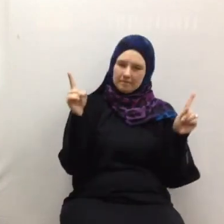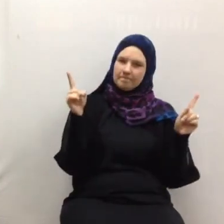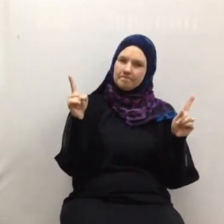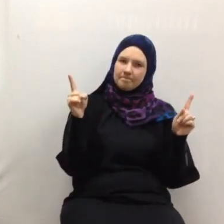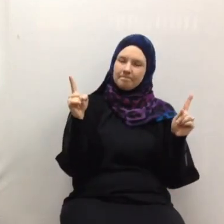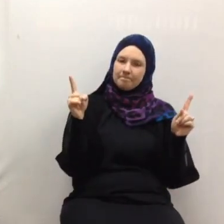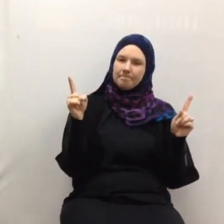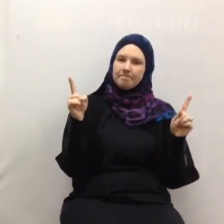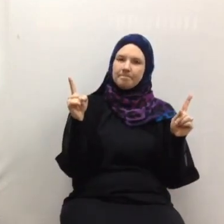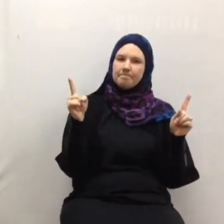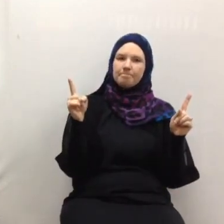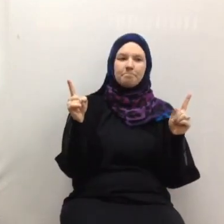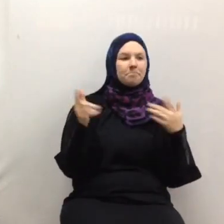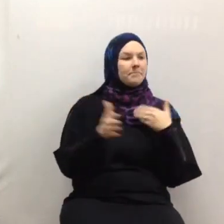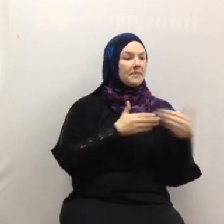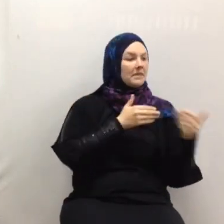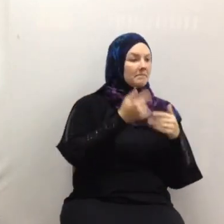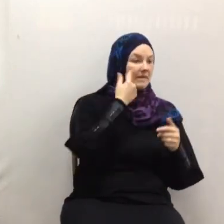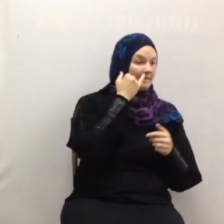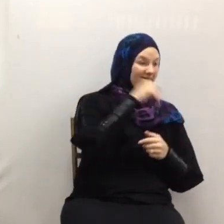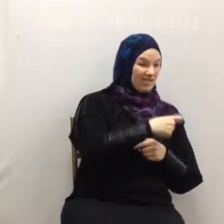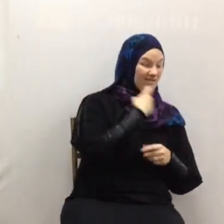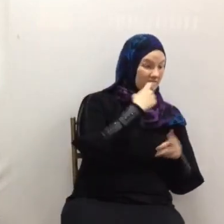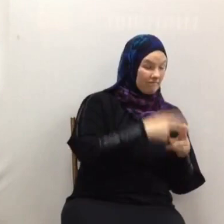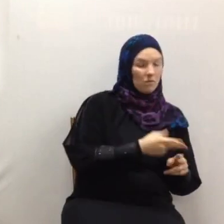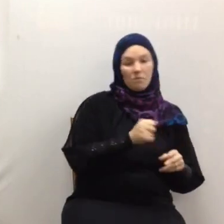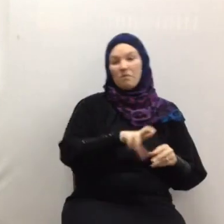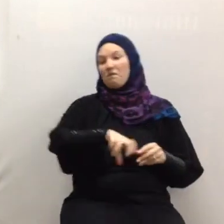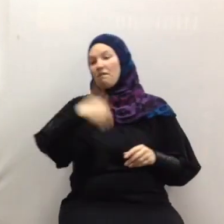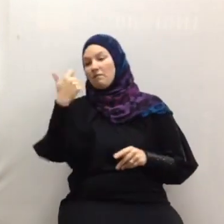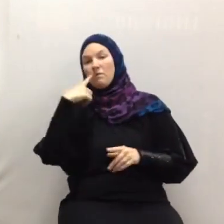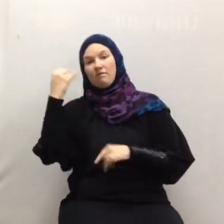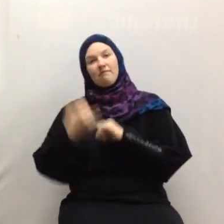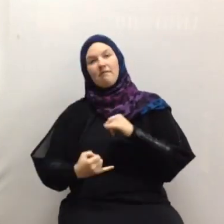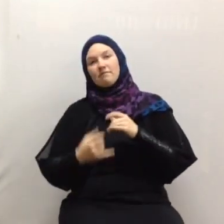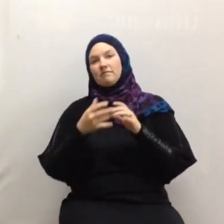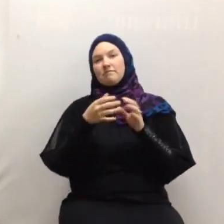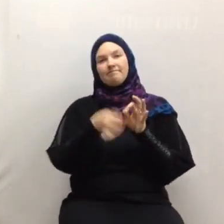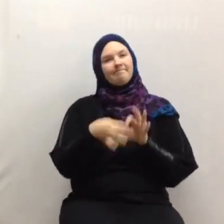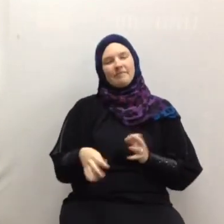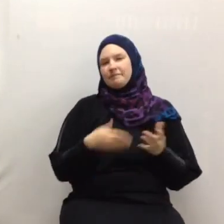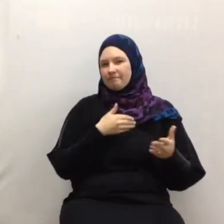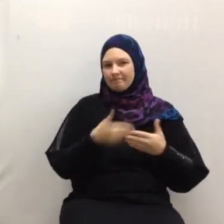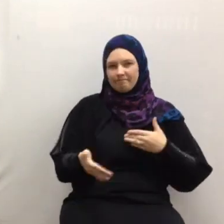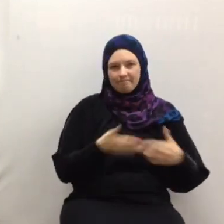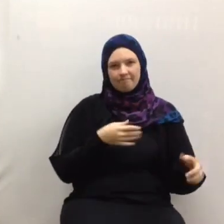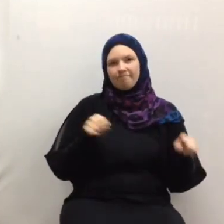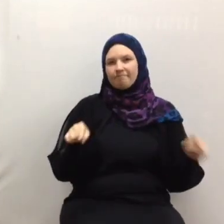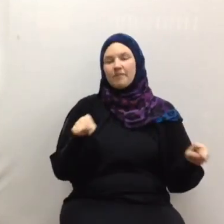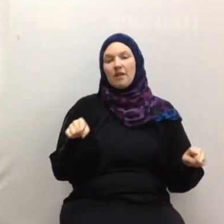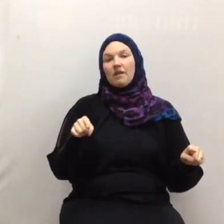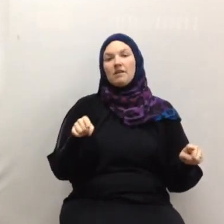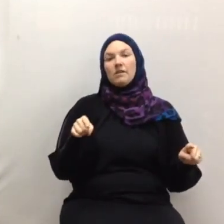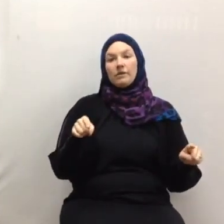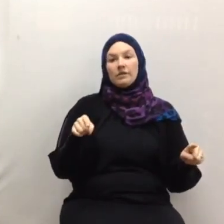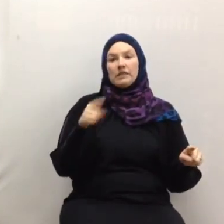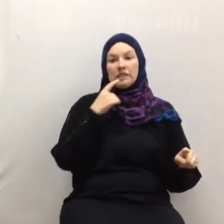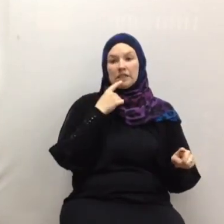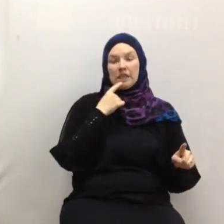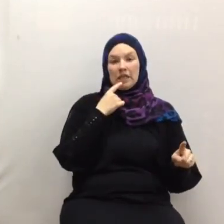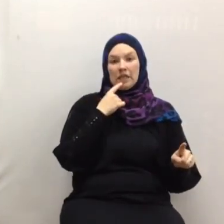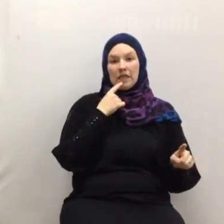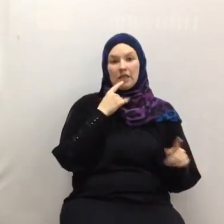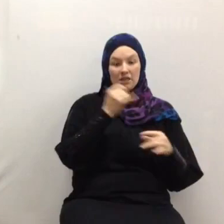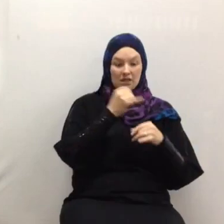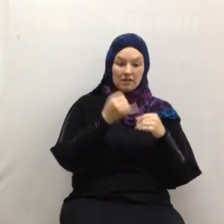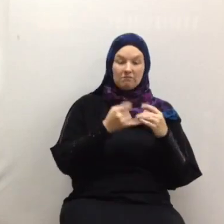which of them is the last, definitely the ayah that says, today I have completed your faith for